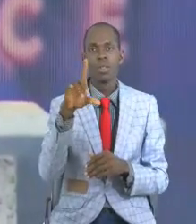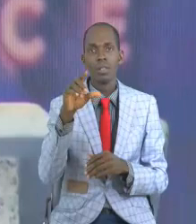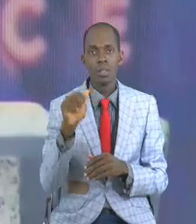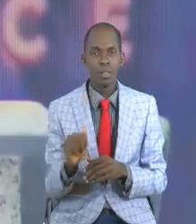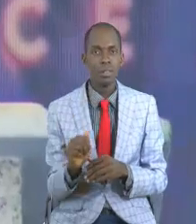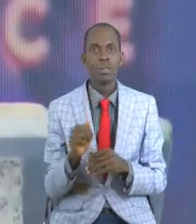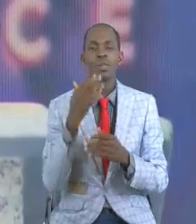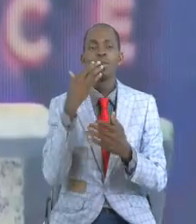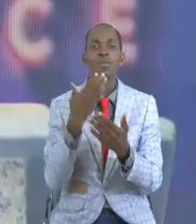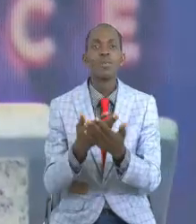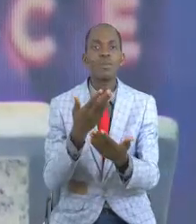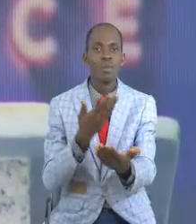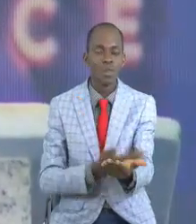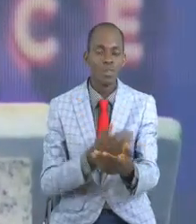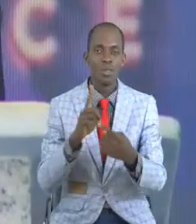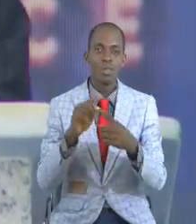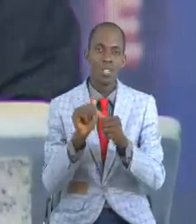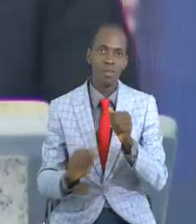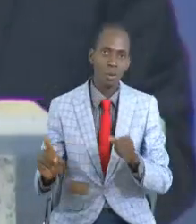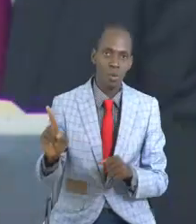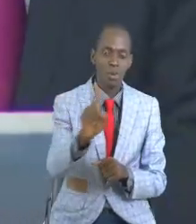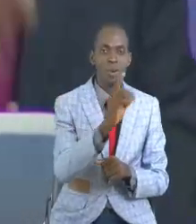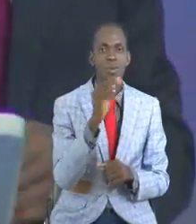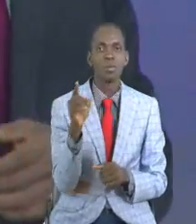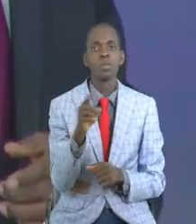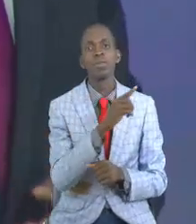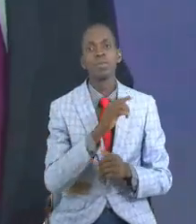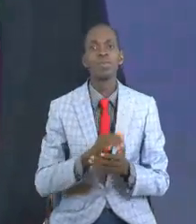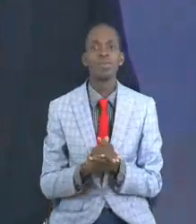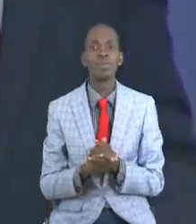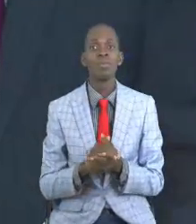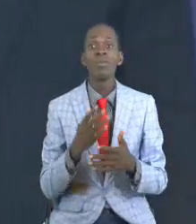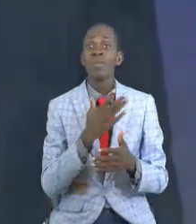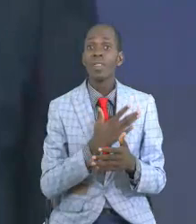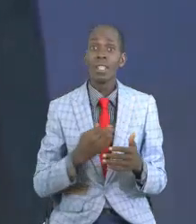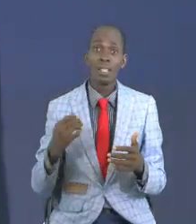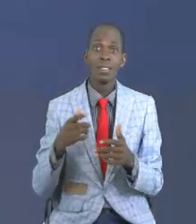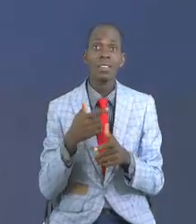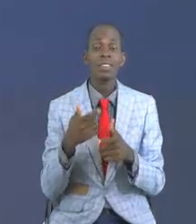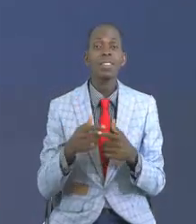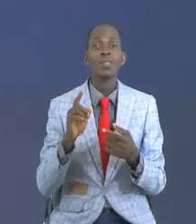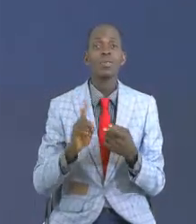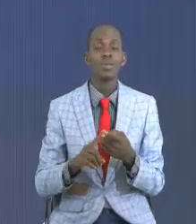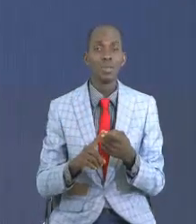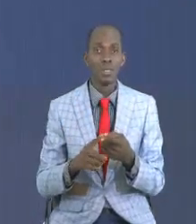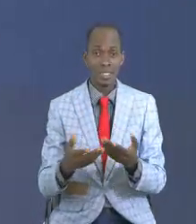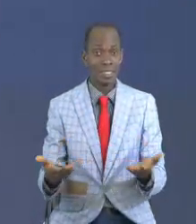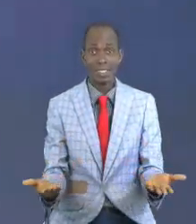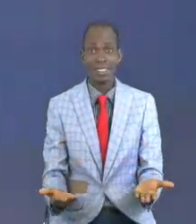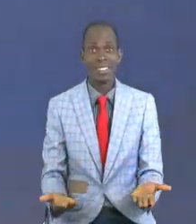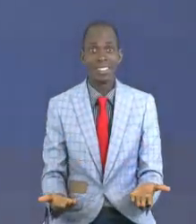morning to every one of you. And then to the Alpha location, here